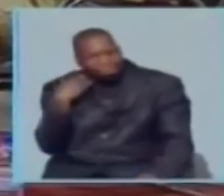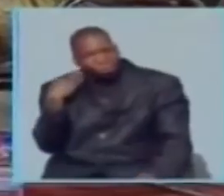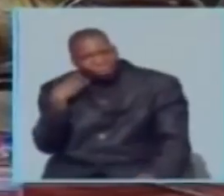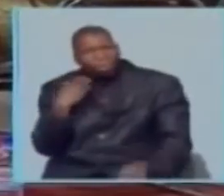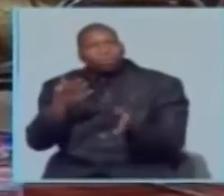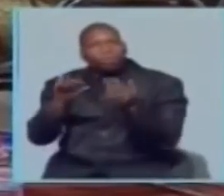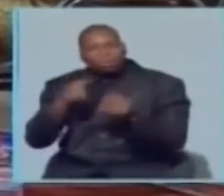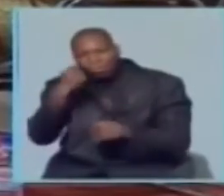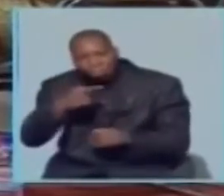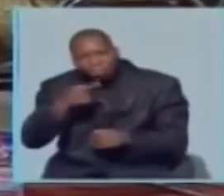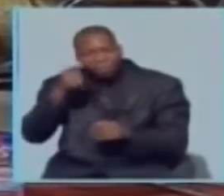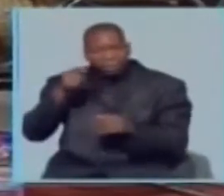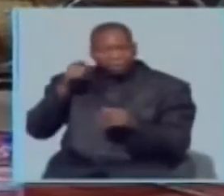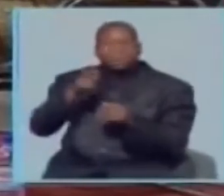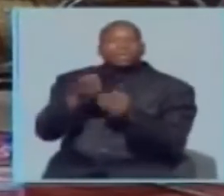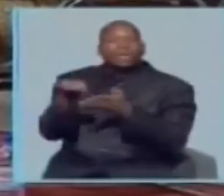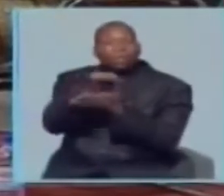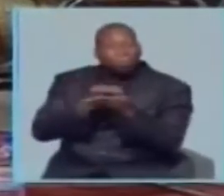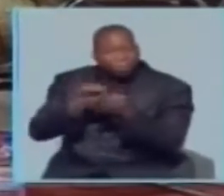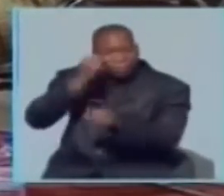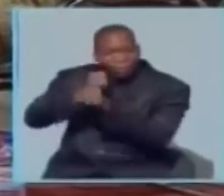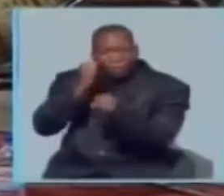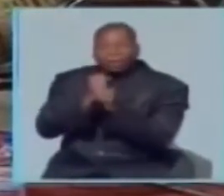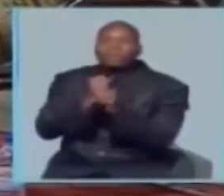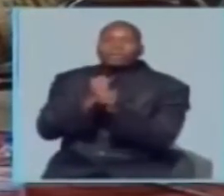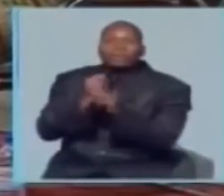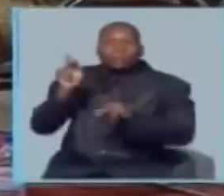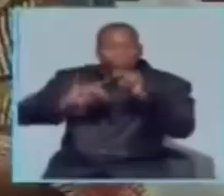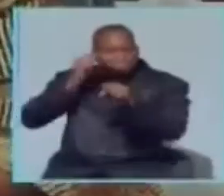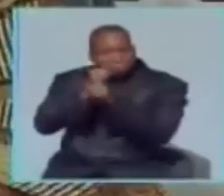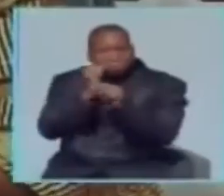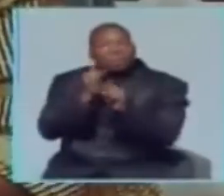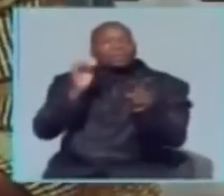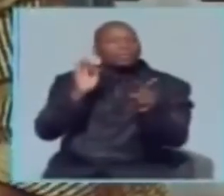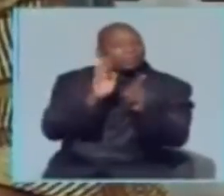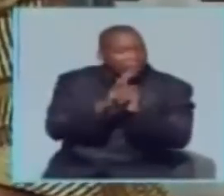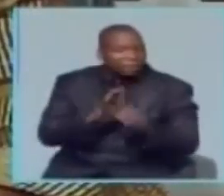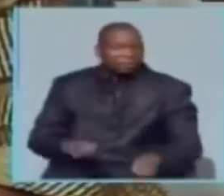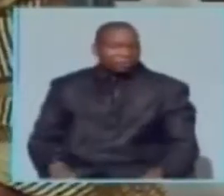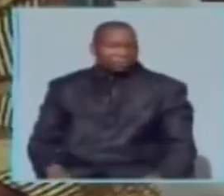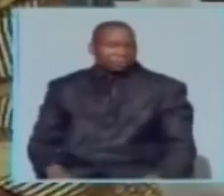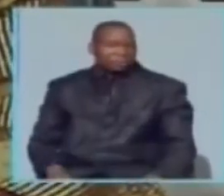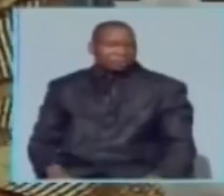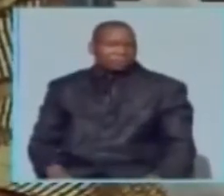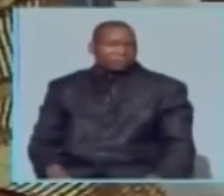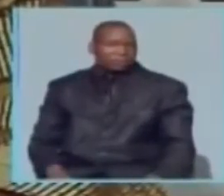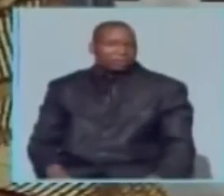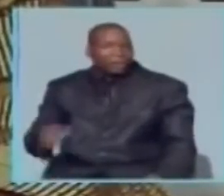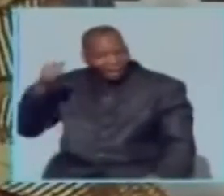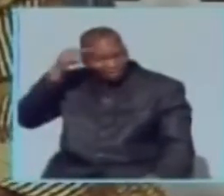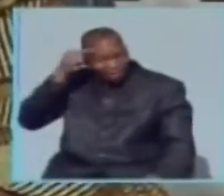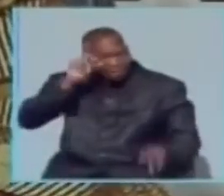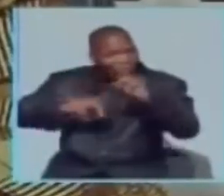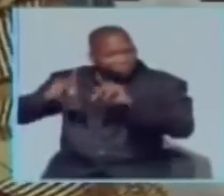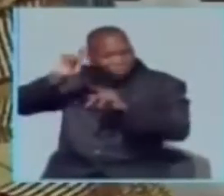they impact on the economy, on productivity, on people's jobs, and no responsible government elected by the people